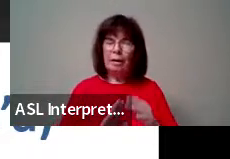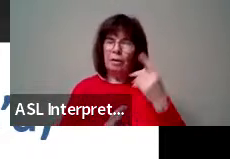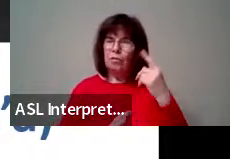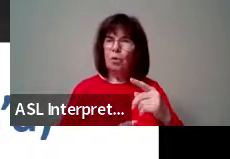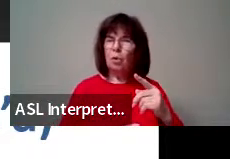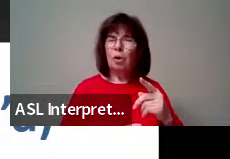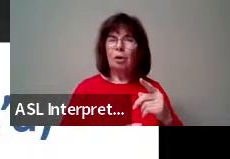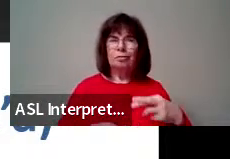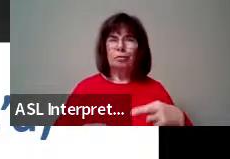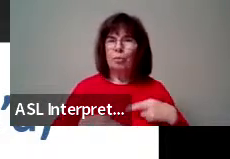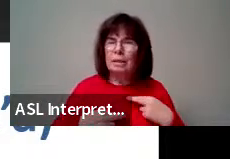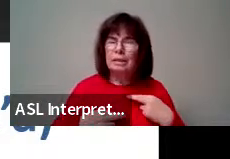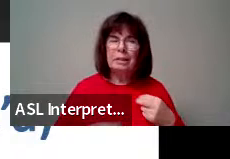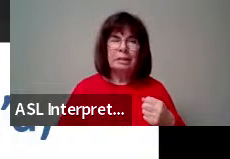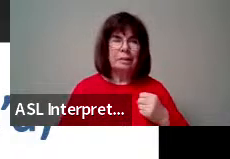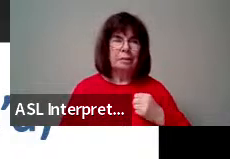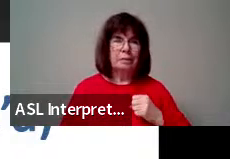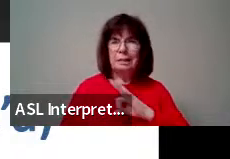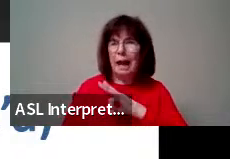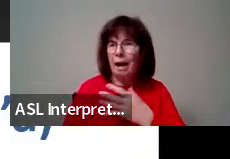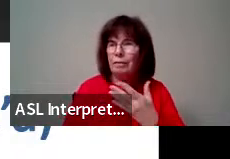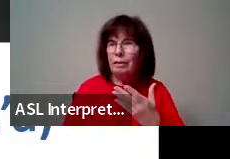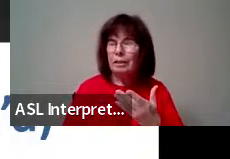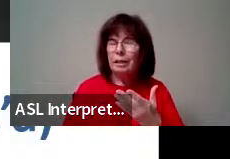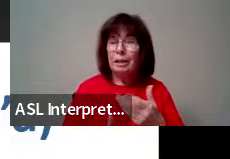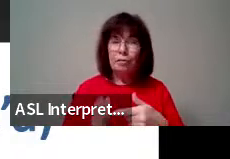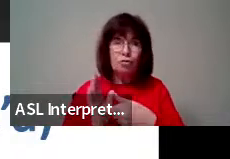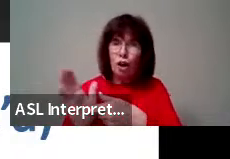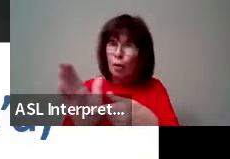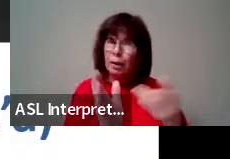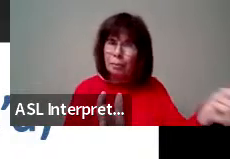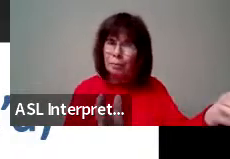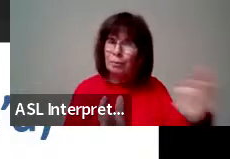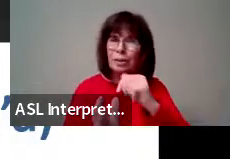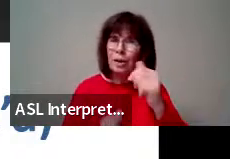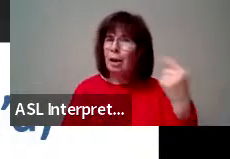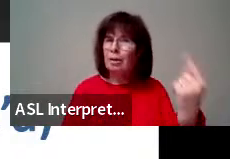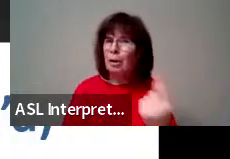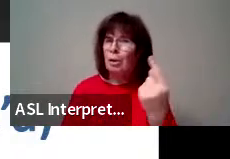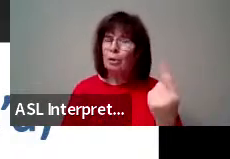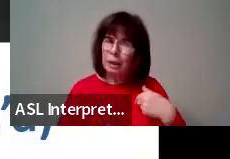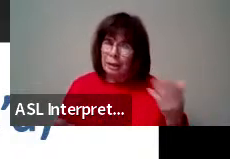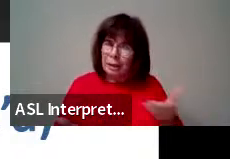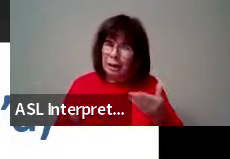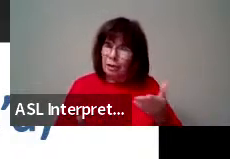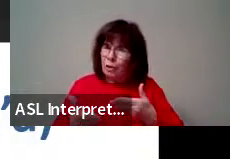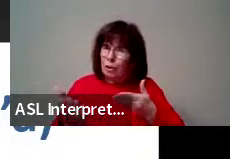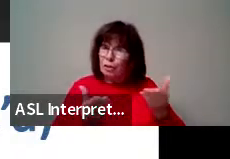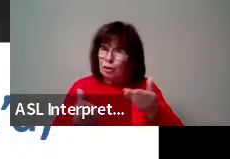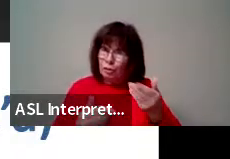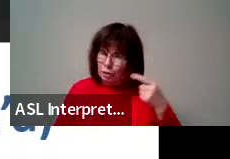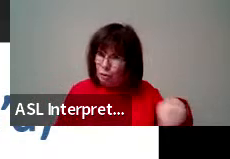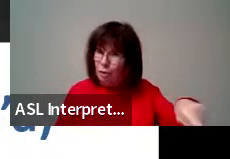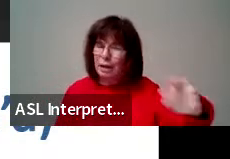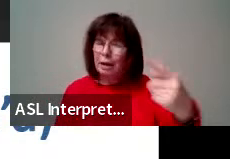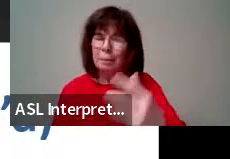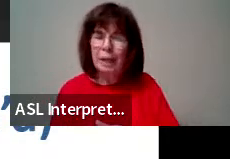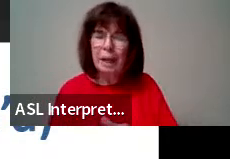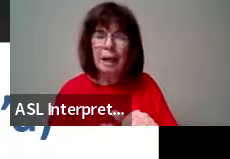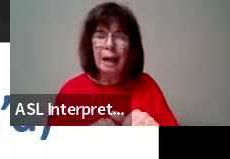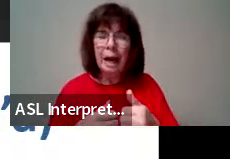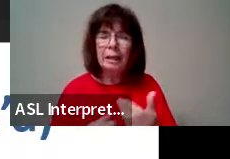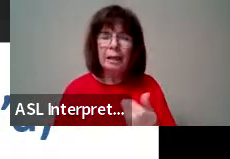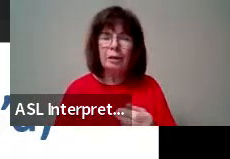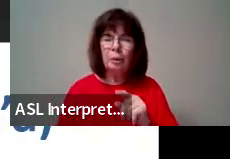staff, so that we can show them that they're not alone and that we're here in service of them? How can we meet people where they